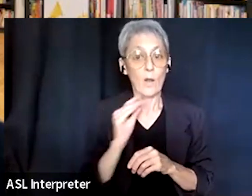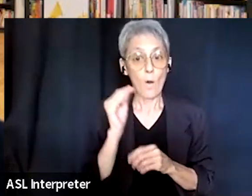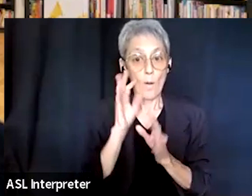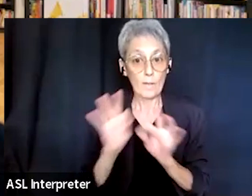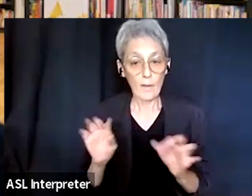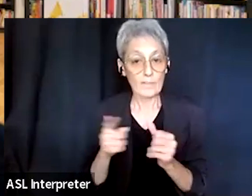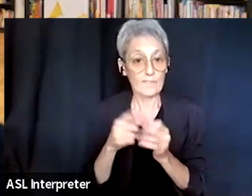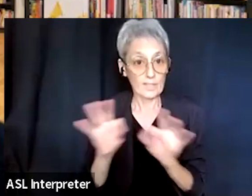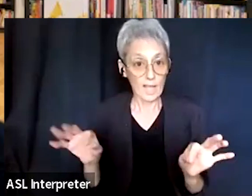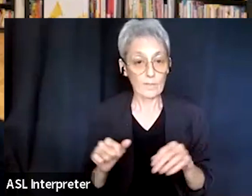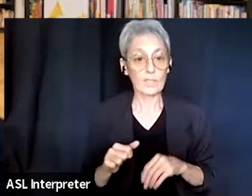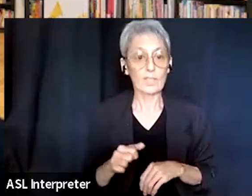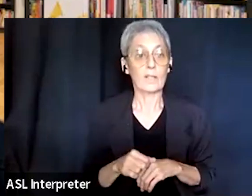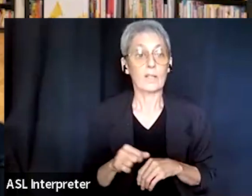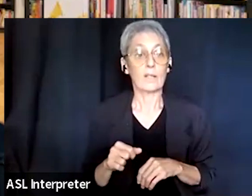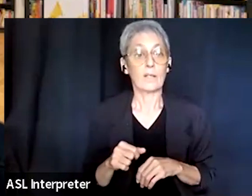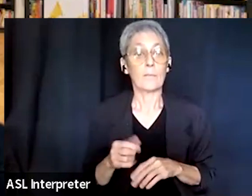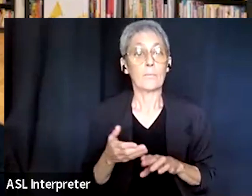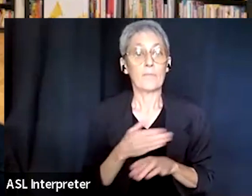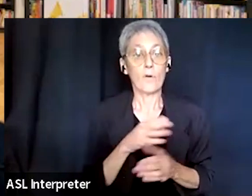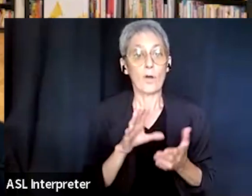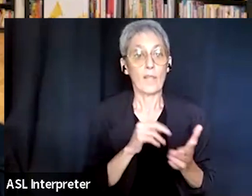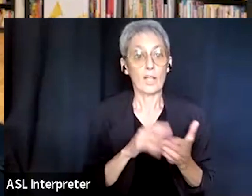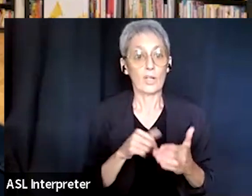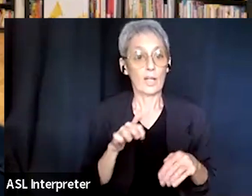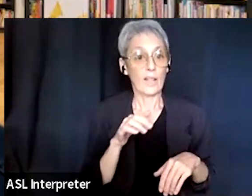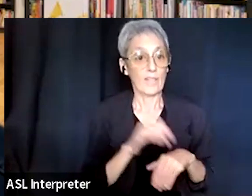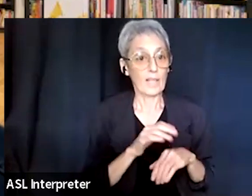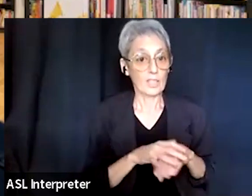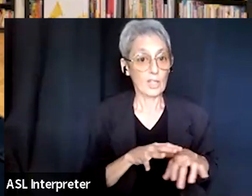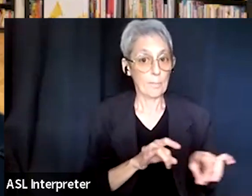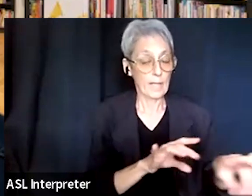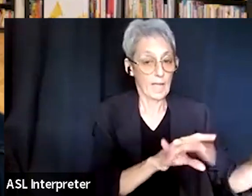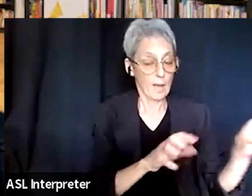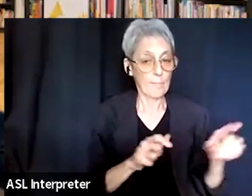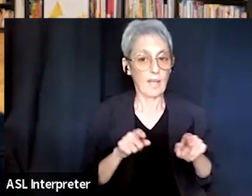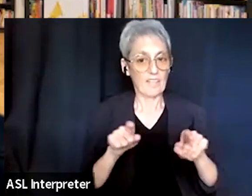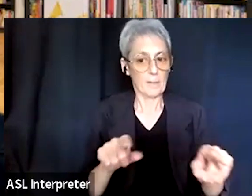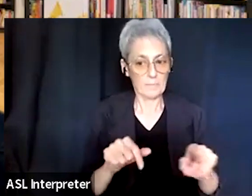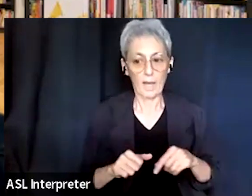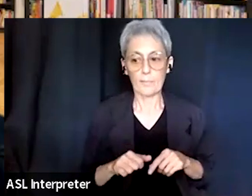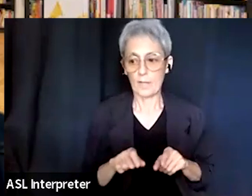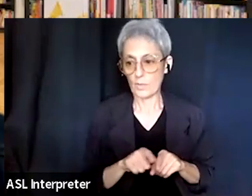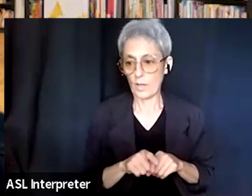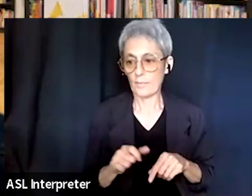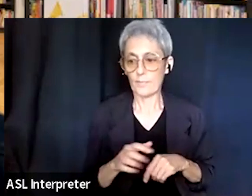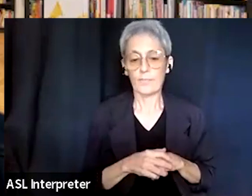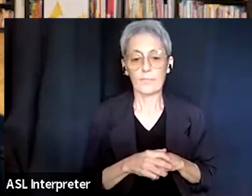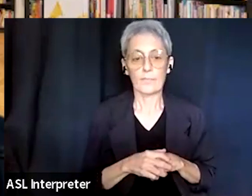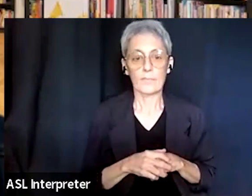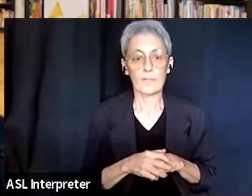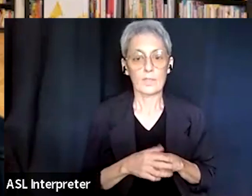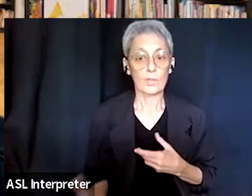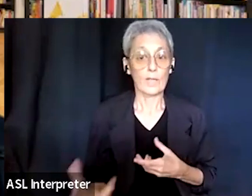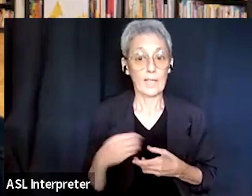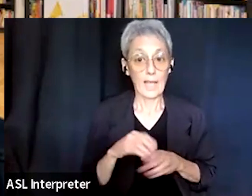language before they are learning the English that they are picking up alongside that as well. So to engage children in that